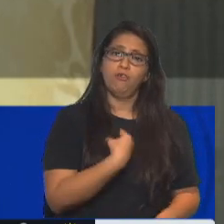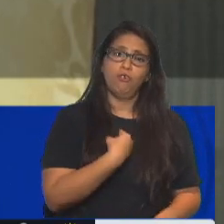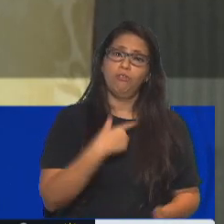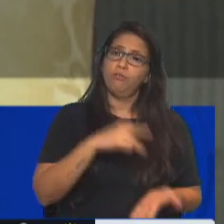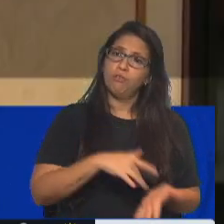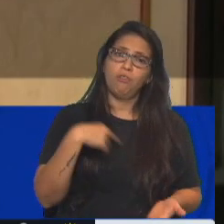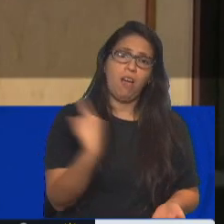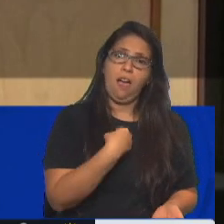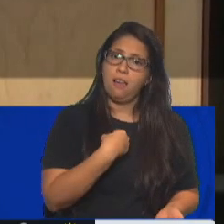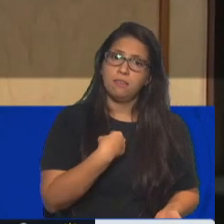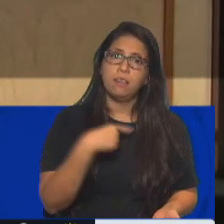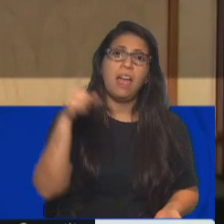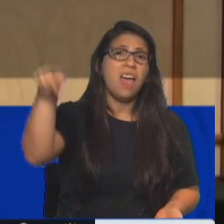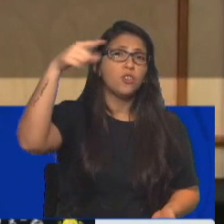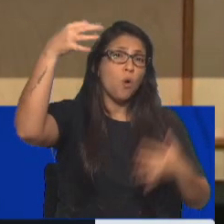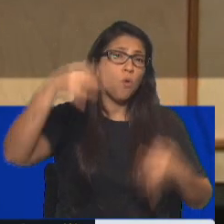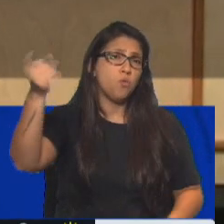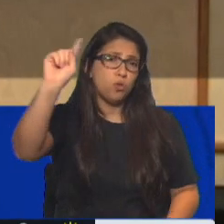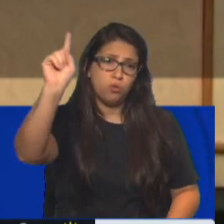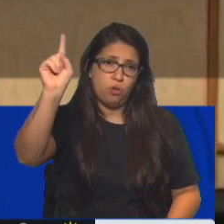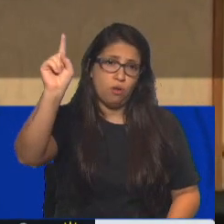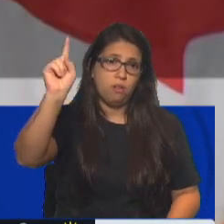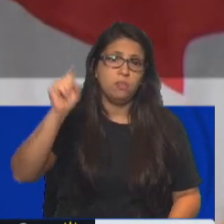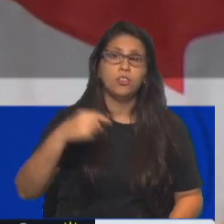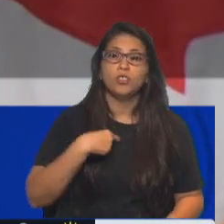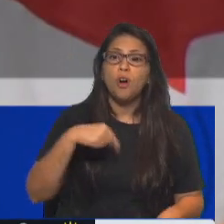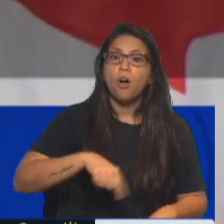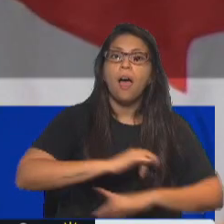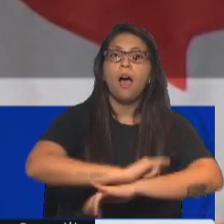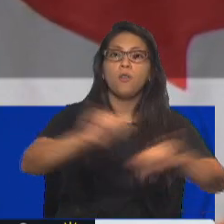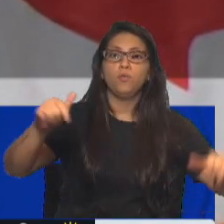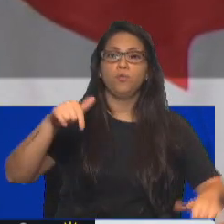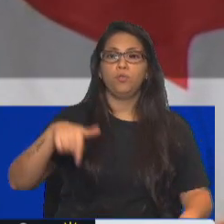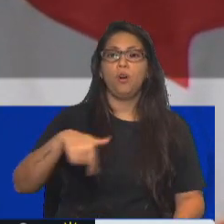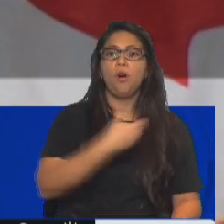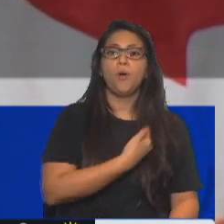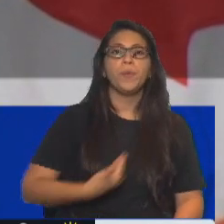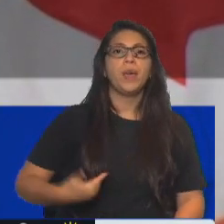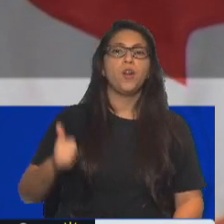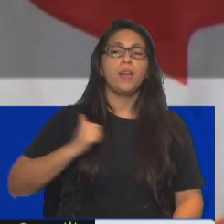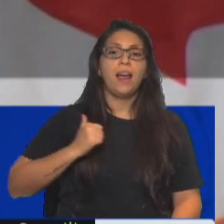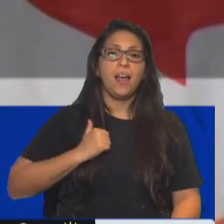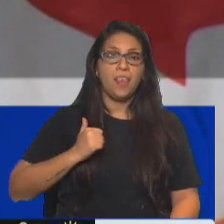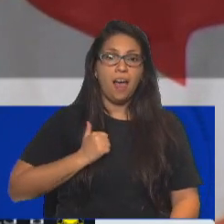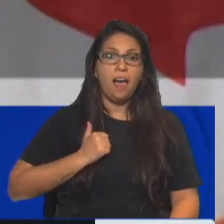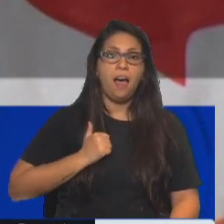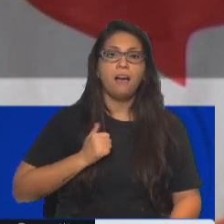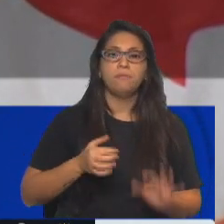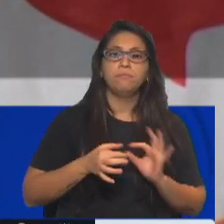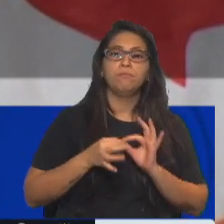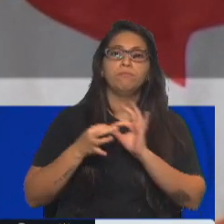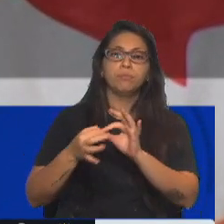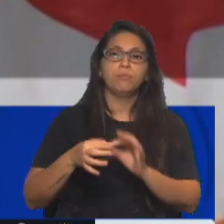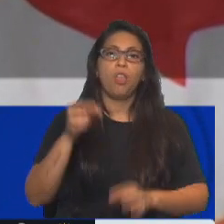also, but they have not been fair. Today, I am announcing that the Government of Canada, following a